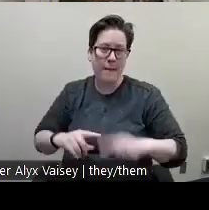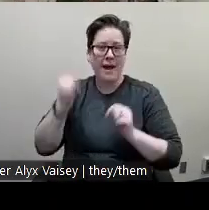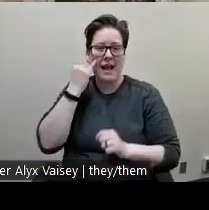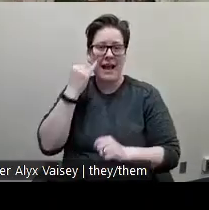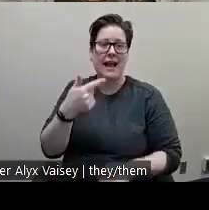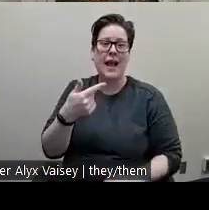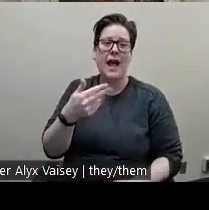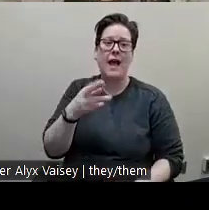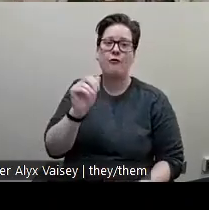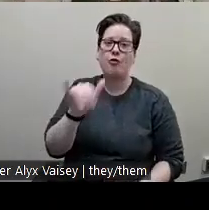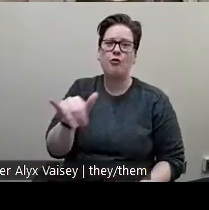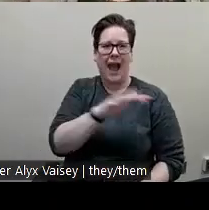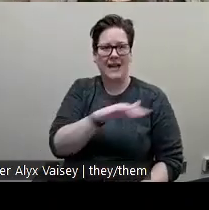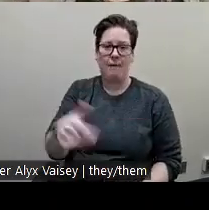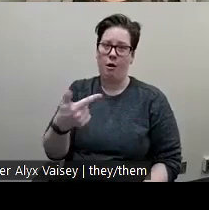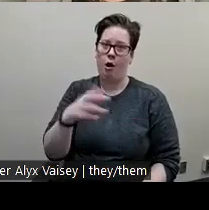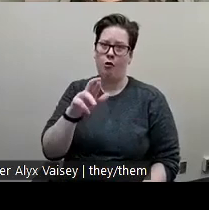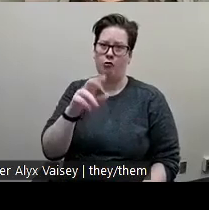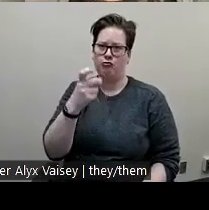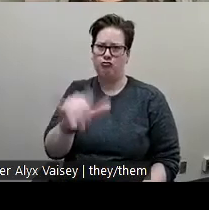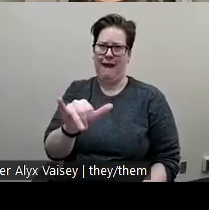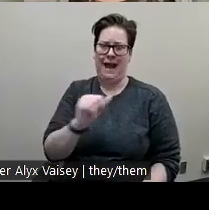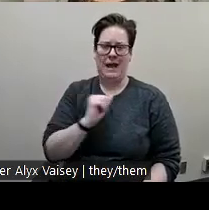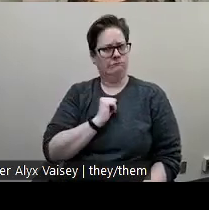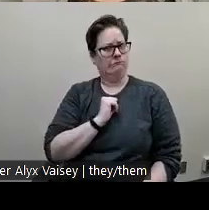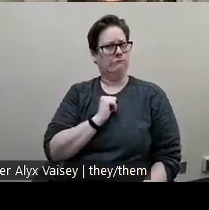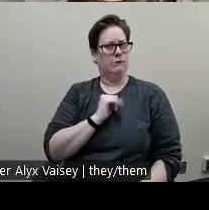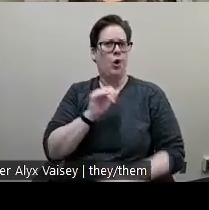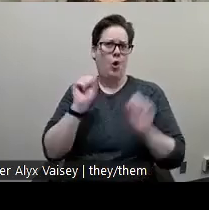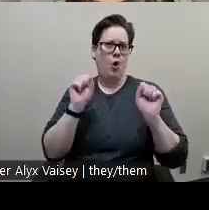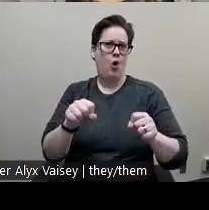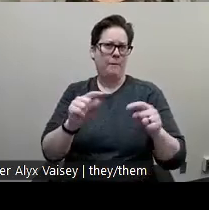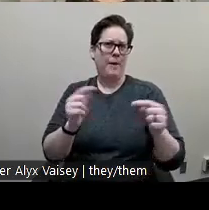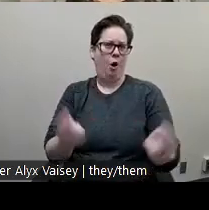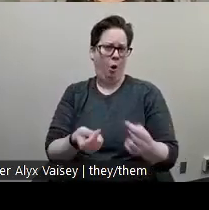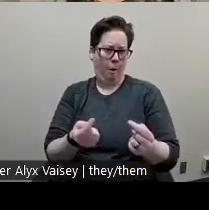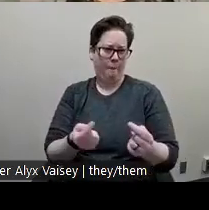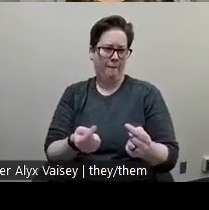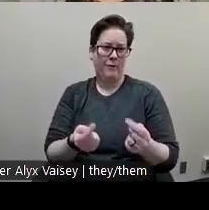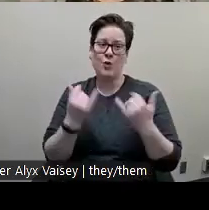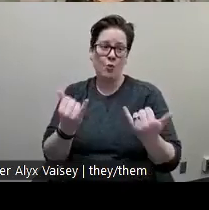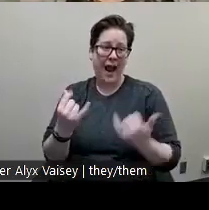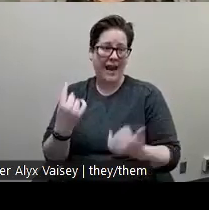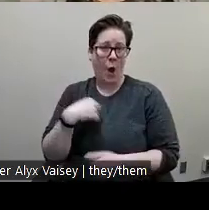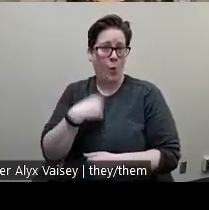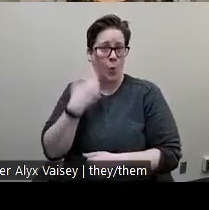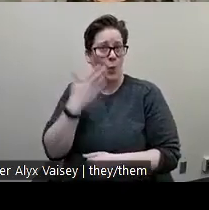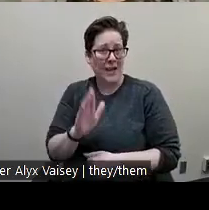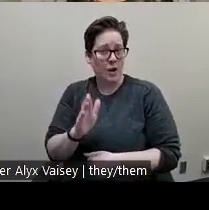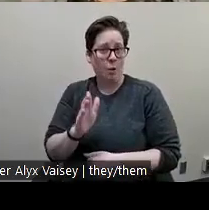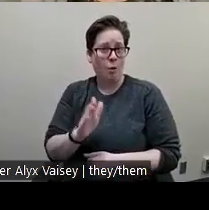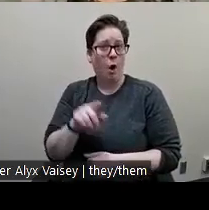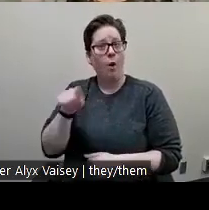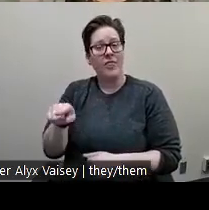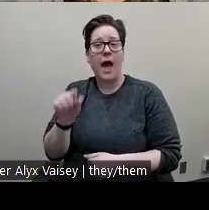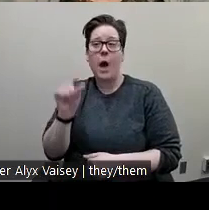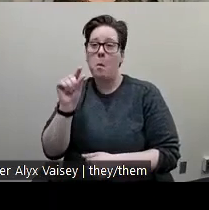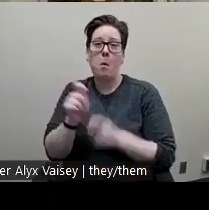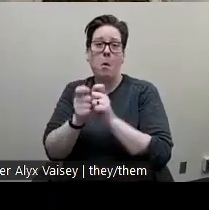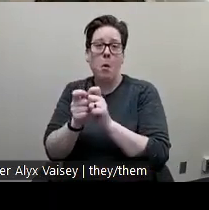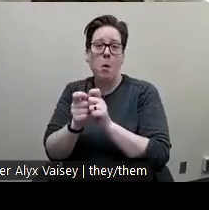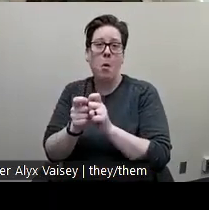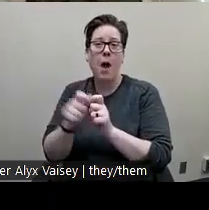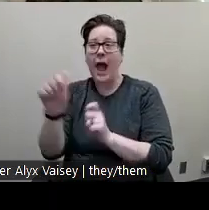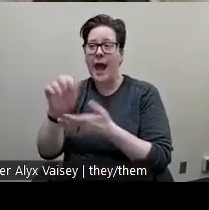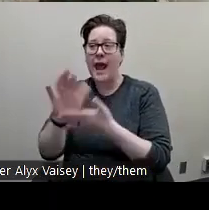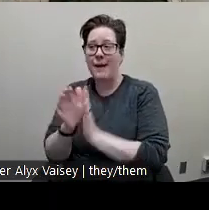an X, we have no idea what we're looking at there. So that could be harmful. So at this point, we just don't know if it's gray or gray versus